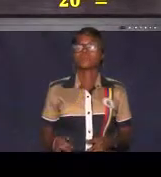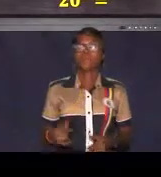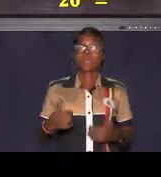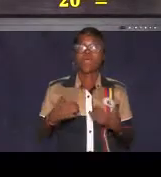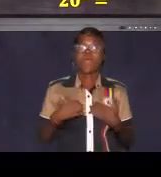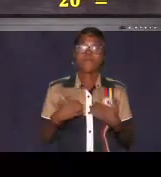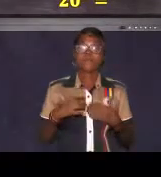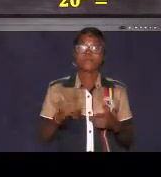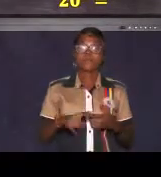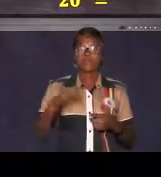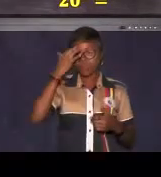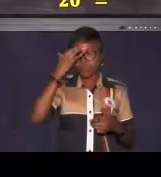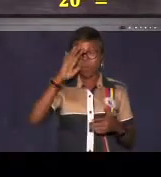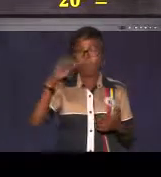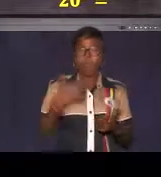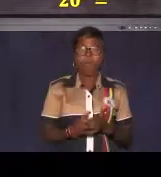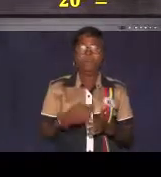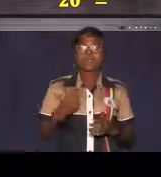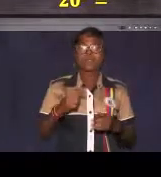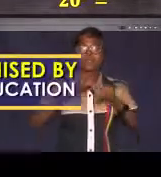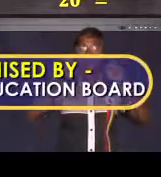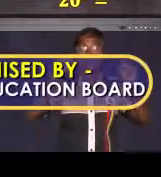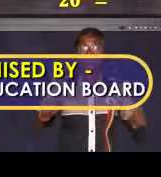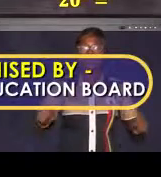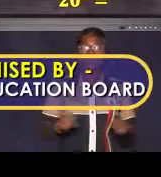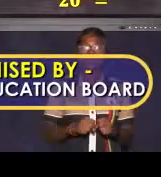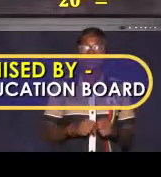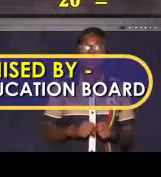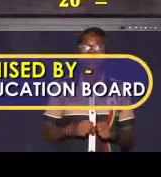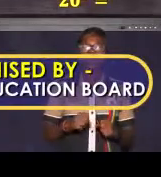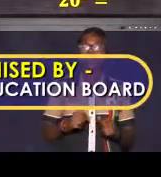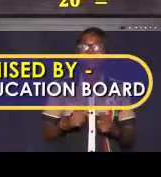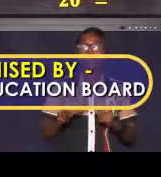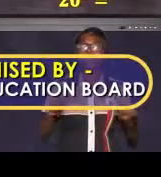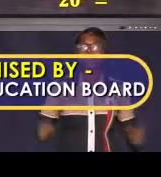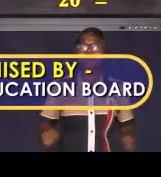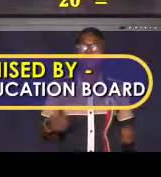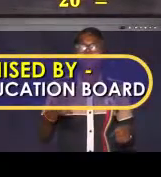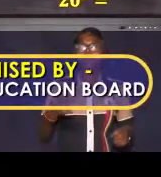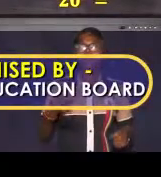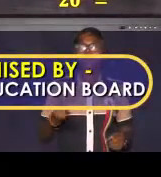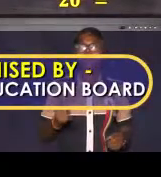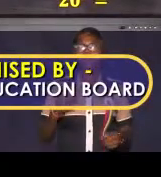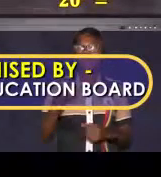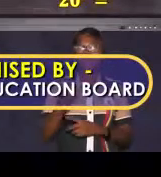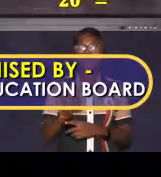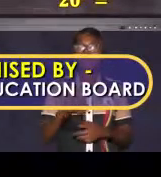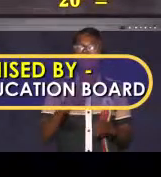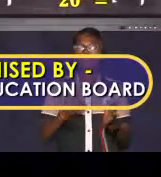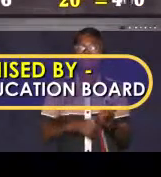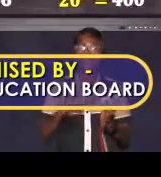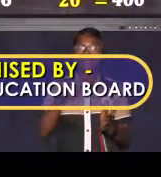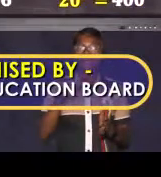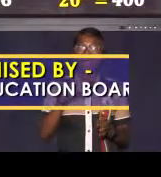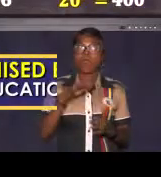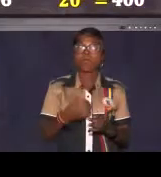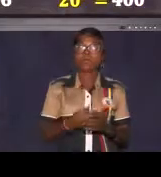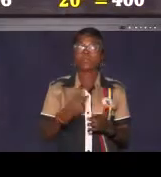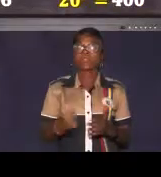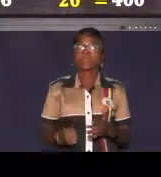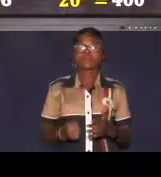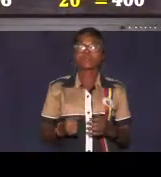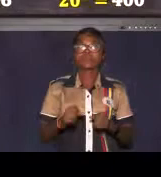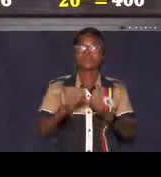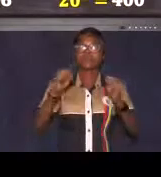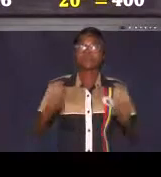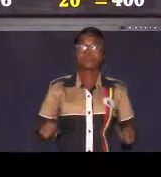was in primary school, we had to know all the squares table, at least up to 20 offhand. So these are the squares of all these